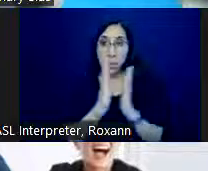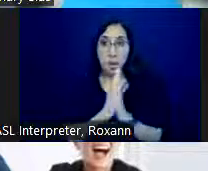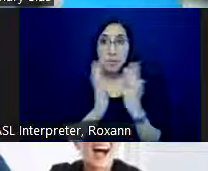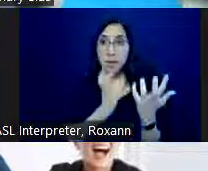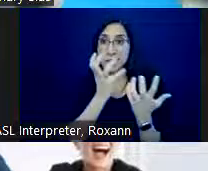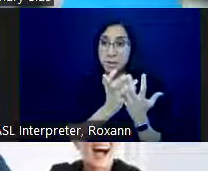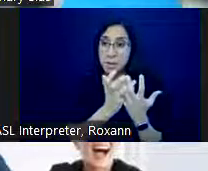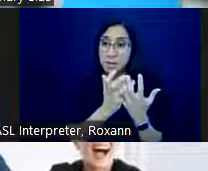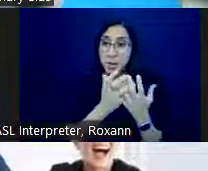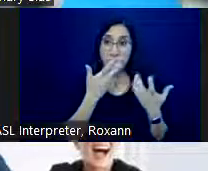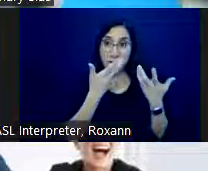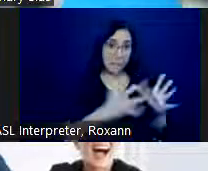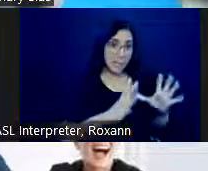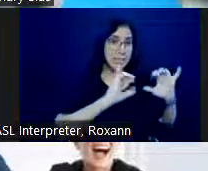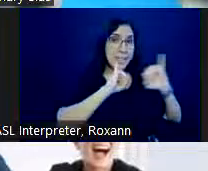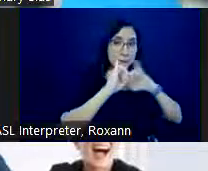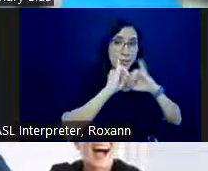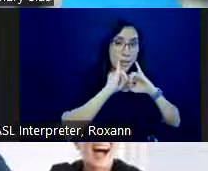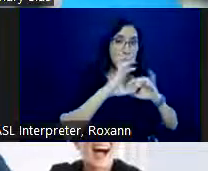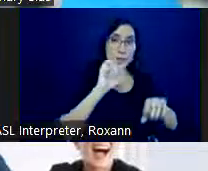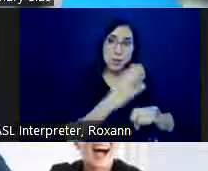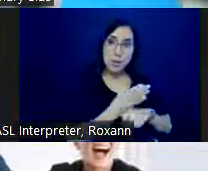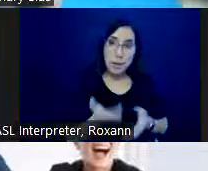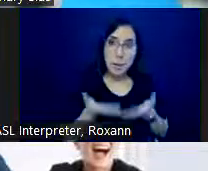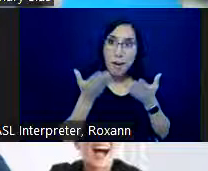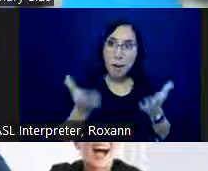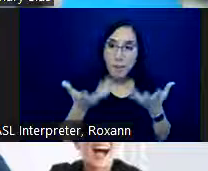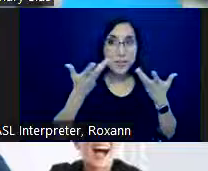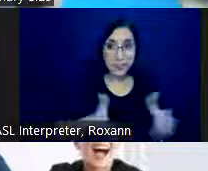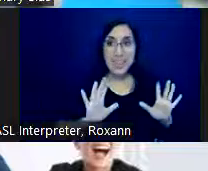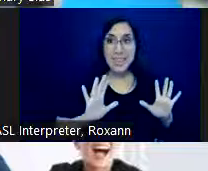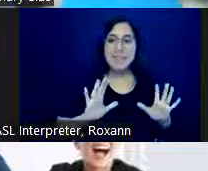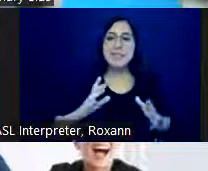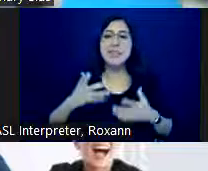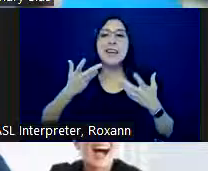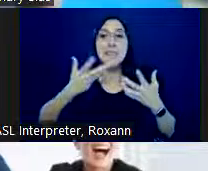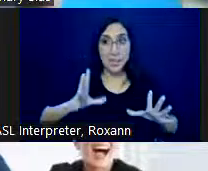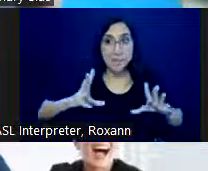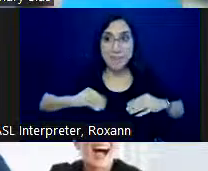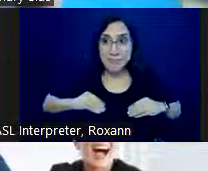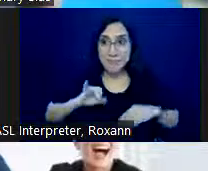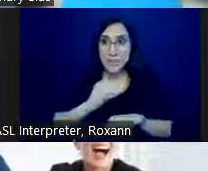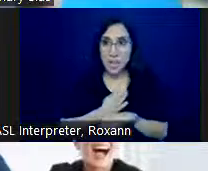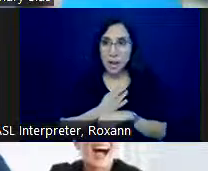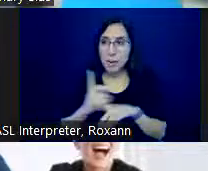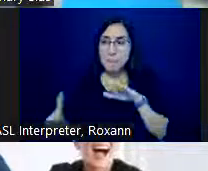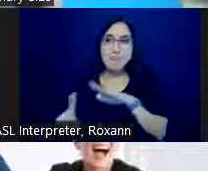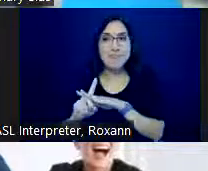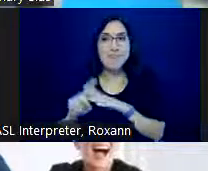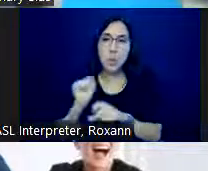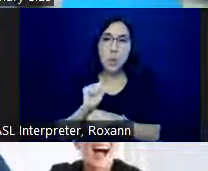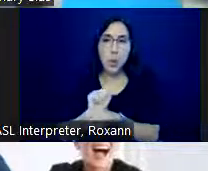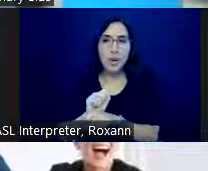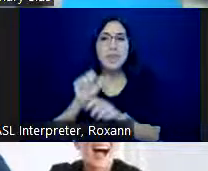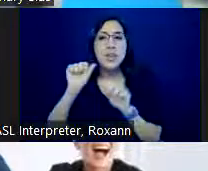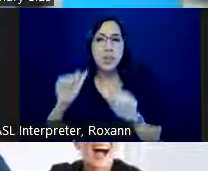job. You don't have to go in your interview and ask for every accommodation imaginable just to be on the